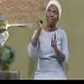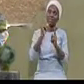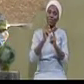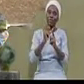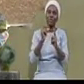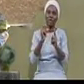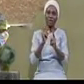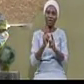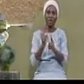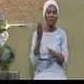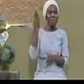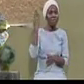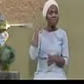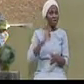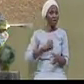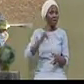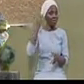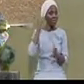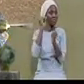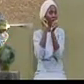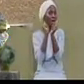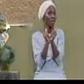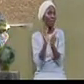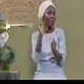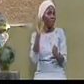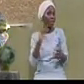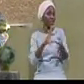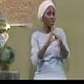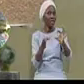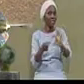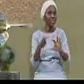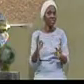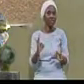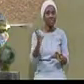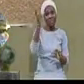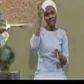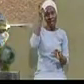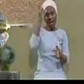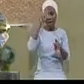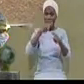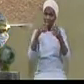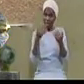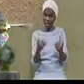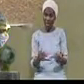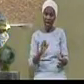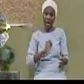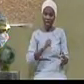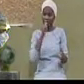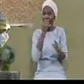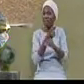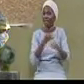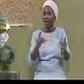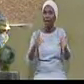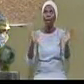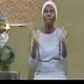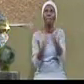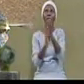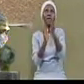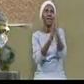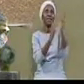By his word, once I was bound by the chains of Satan, now I am